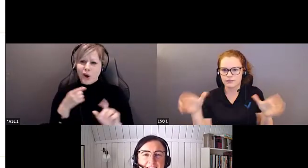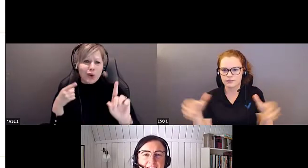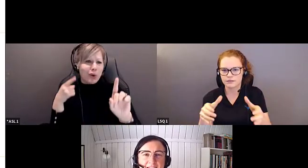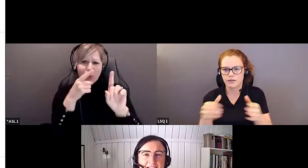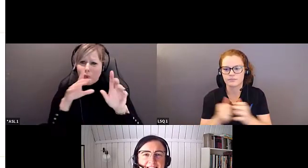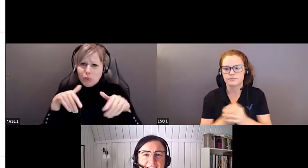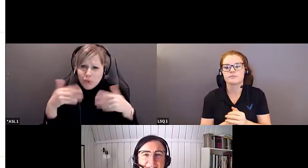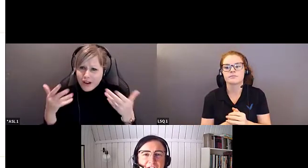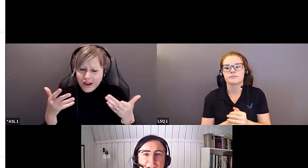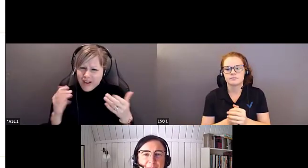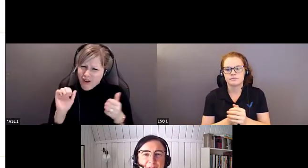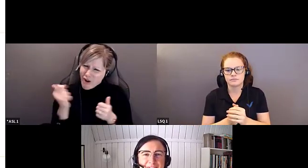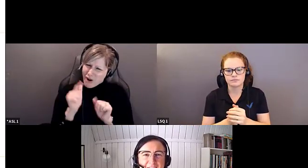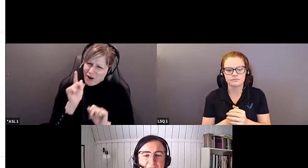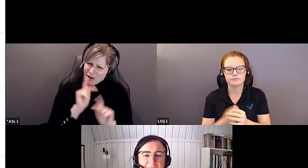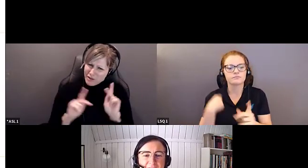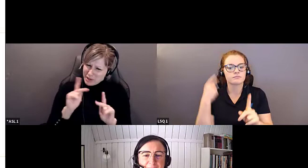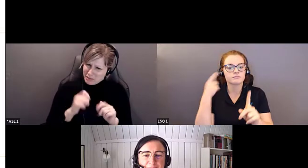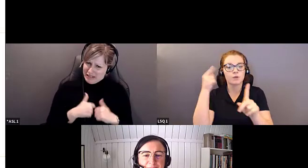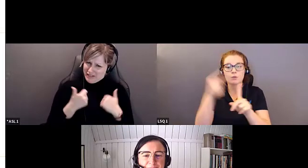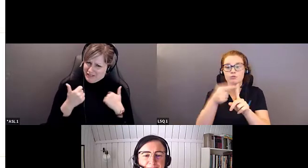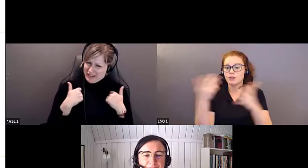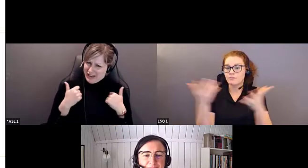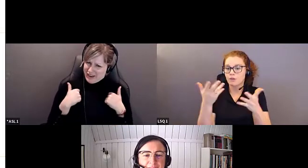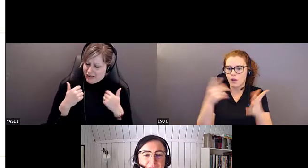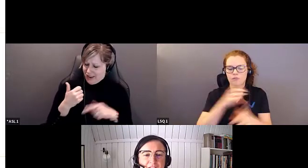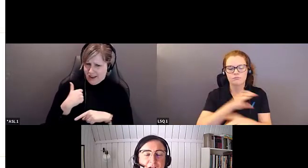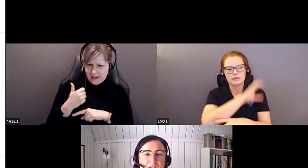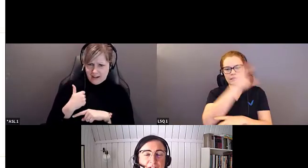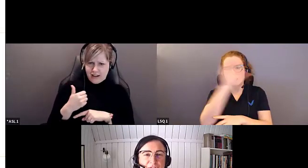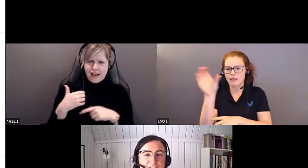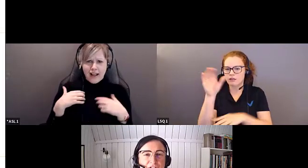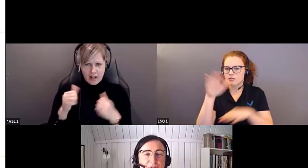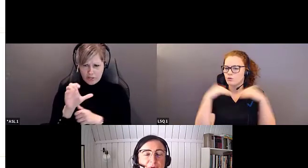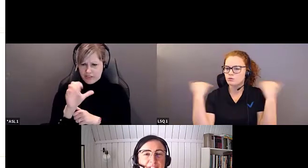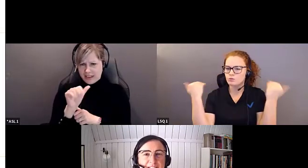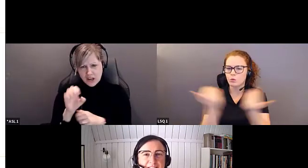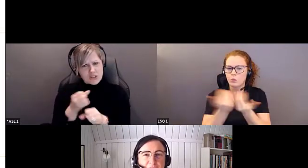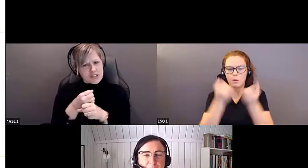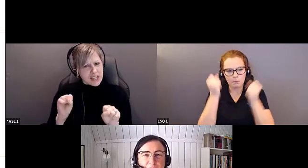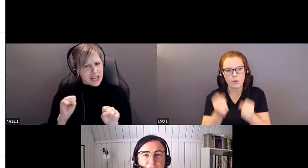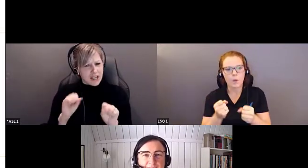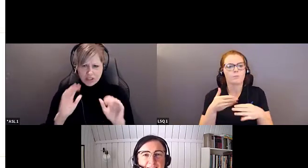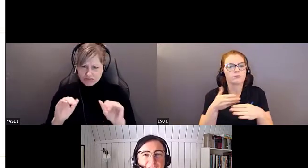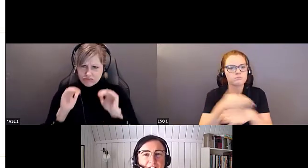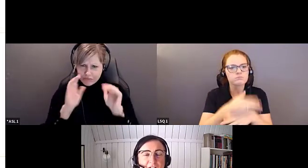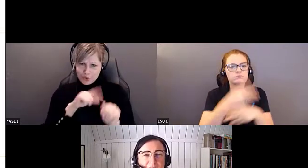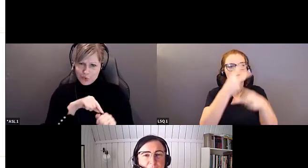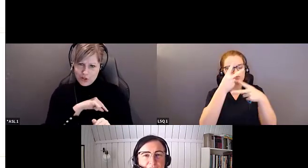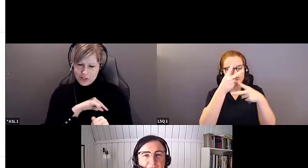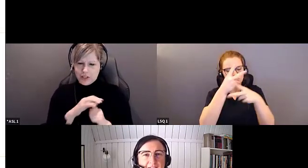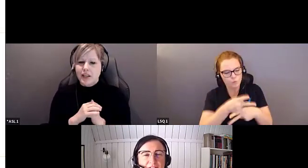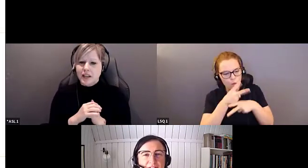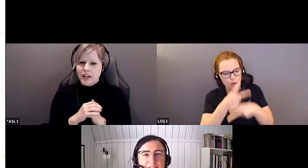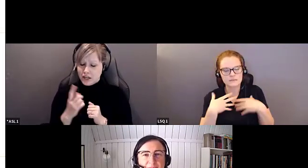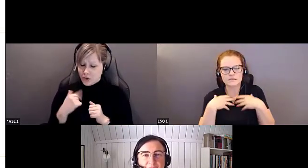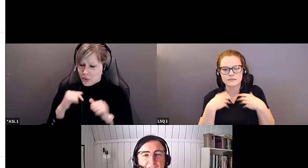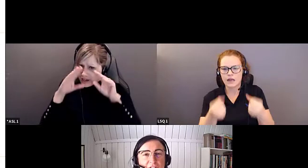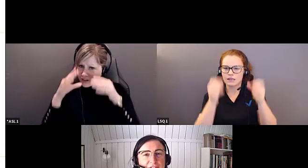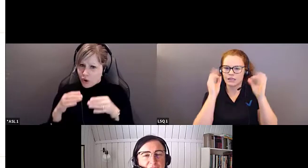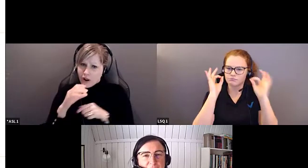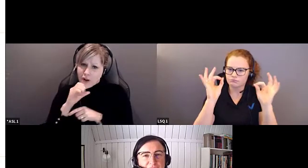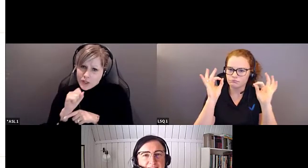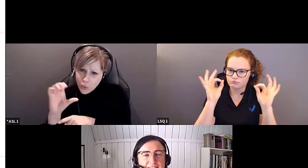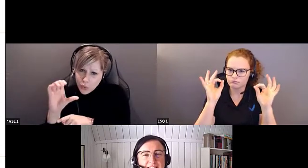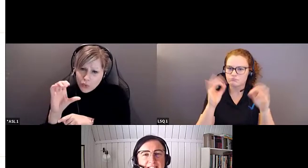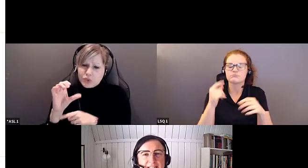in Canada has safe and high quality healthcare. Our strategy focuses on improving care of older adults with